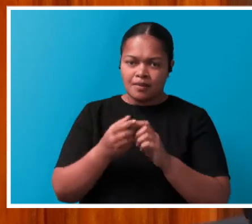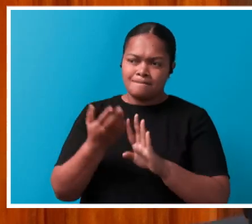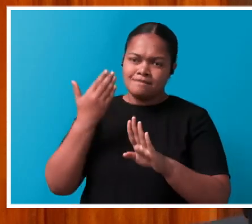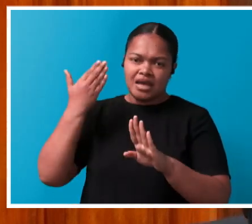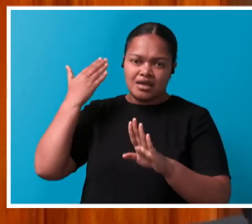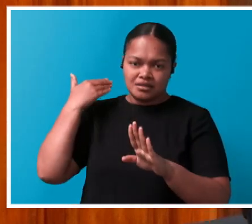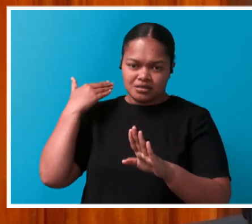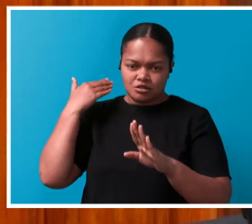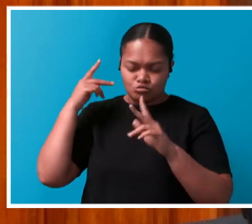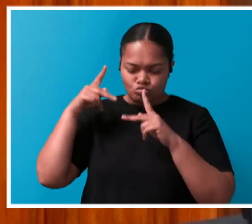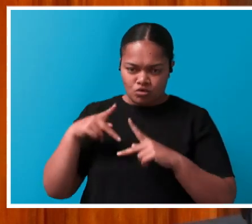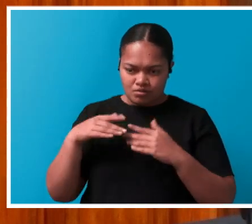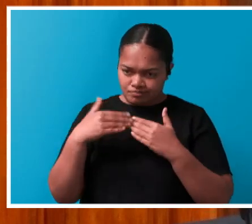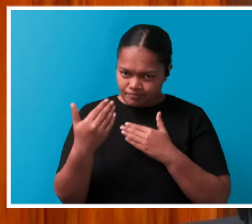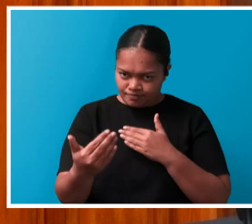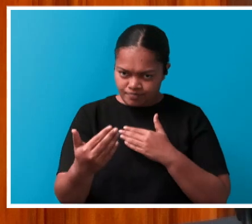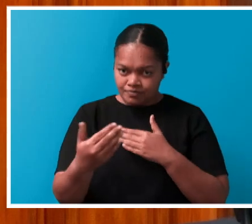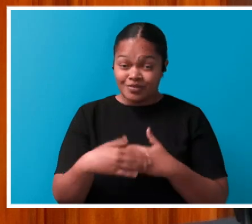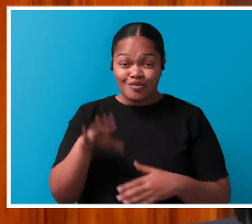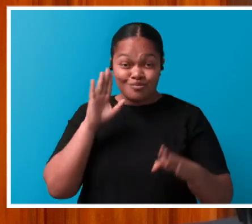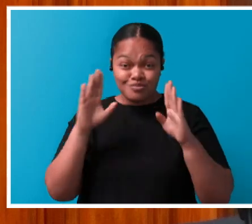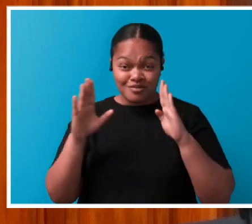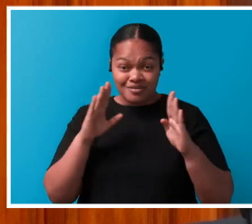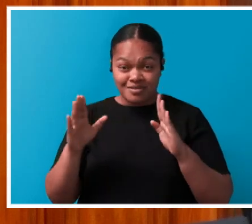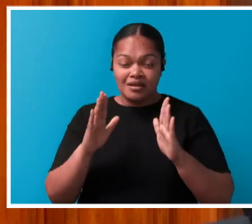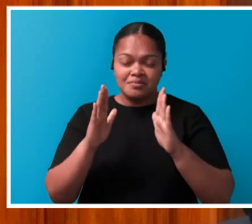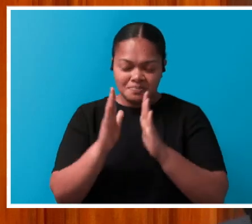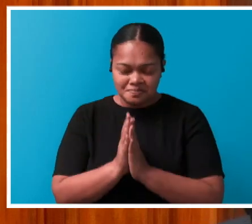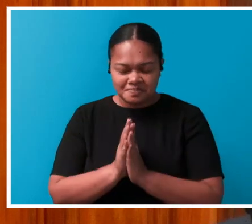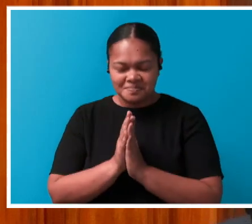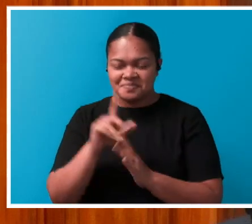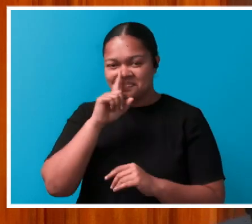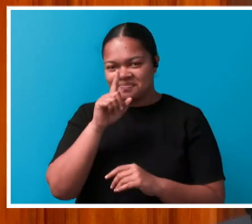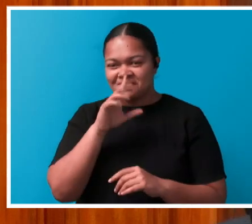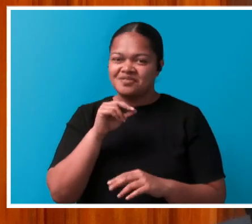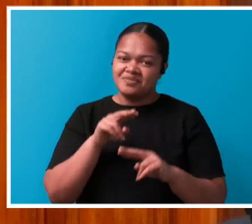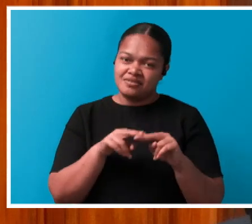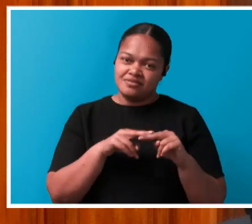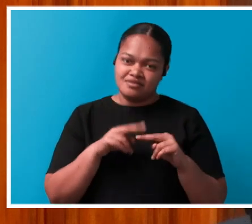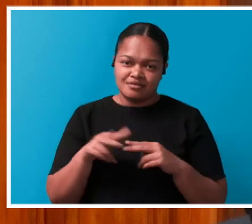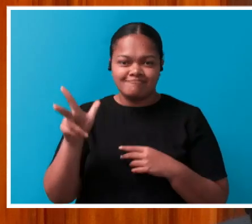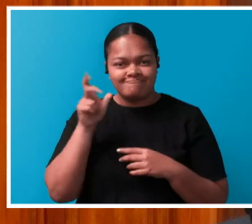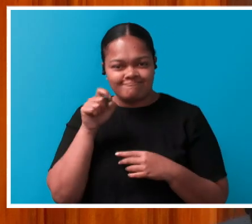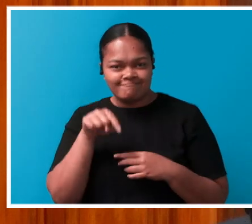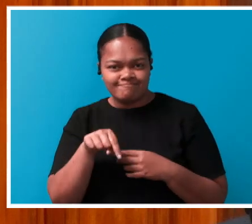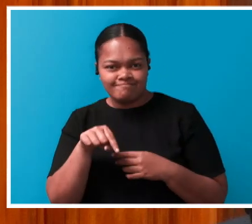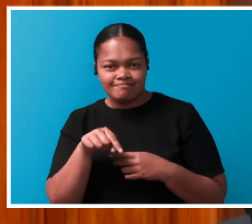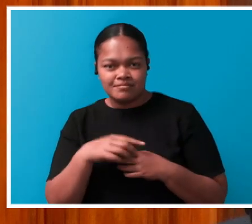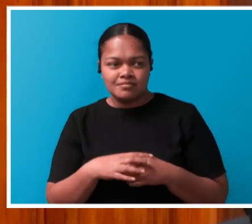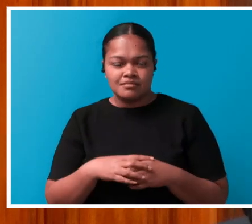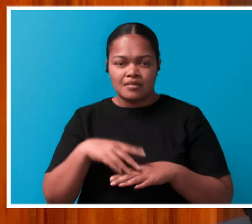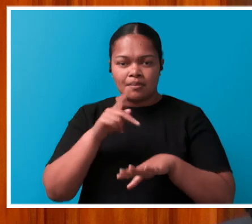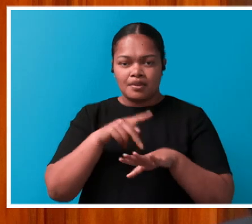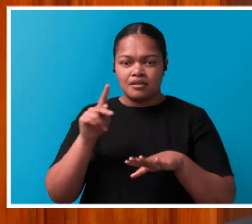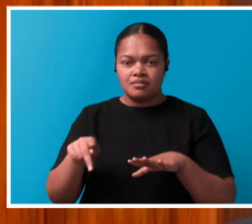and those emerging. Mr. Mbulvinaka, and namaste to the people of Fiji, listening to this broadcast through the wireless